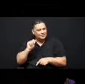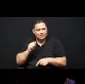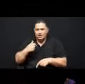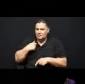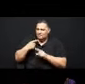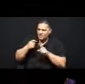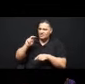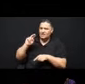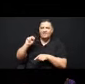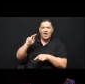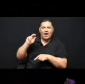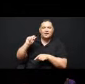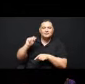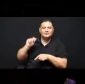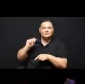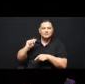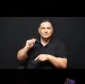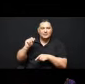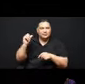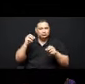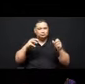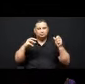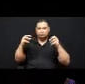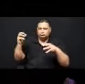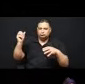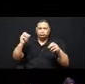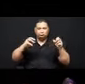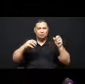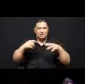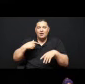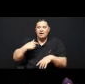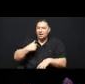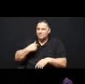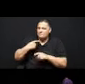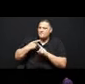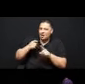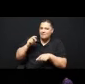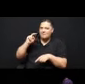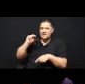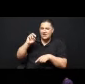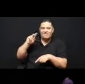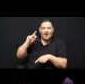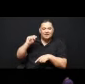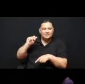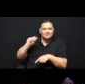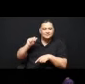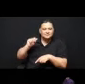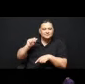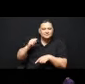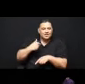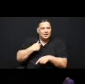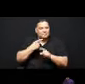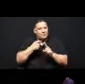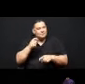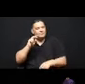Nevada. I'm from Nevada. And I'm from Nevada too.